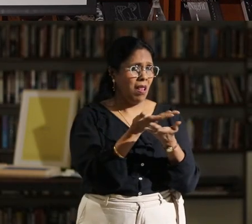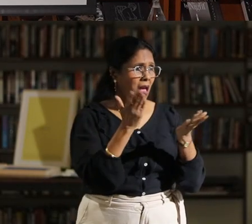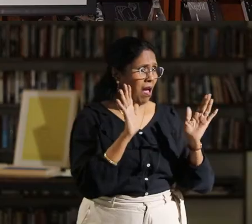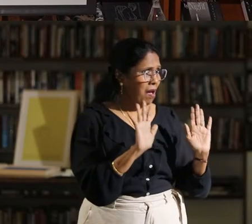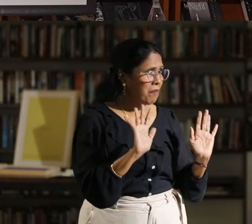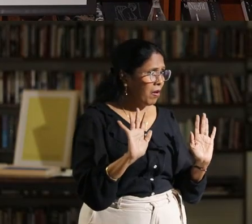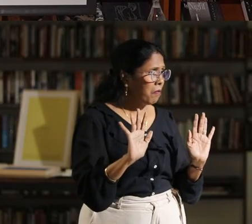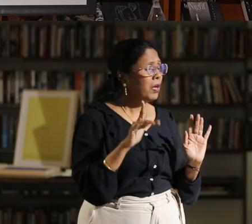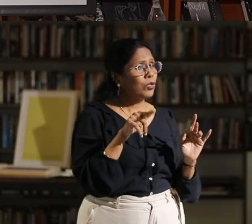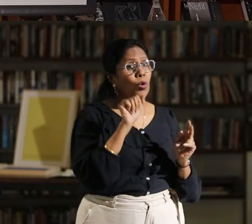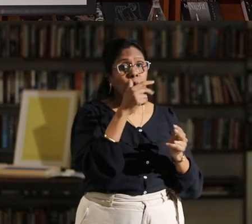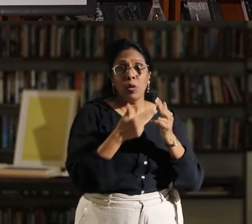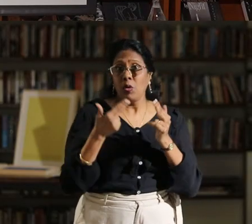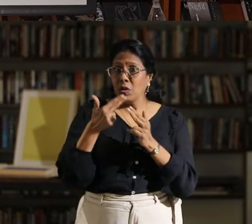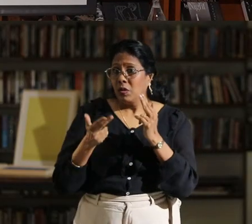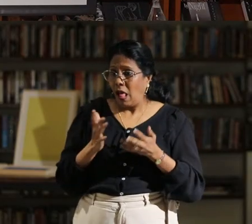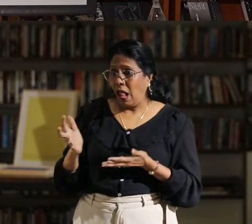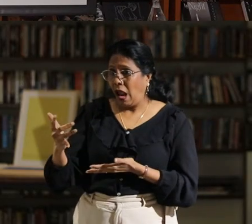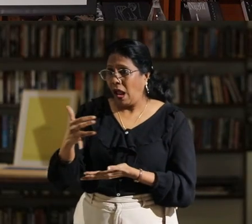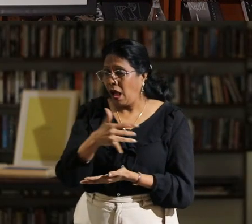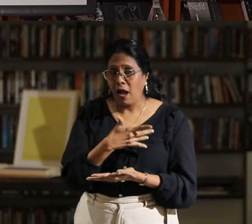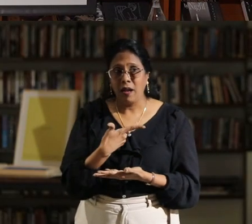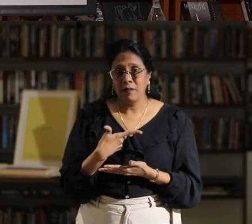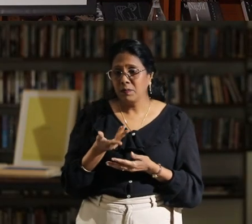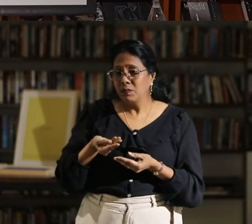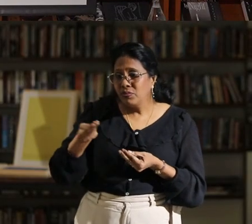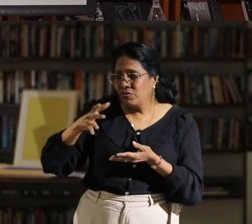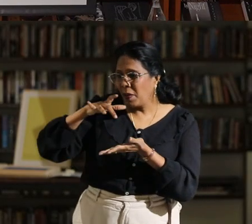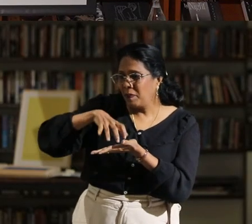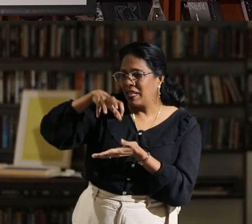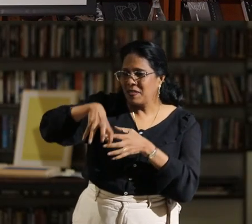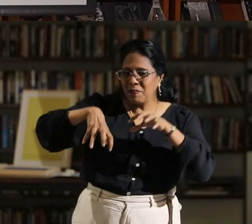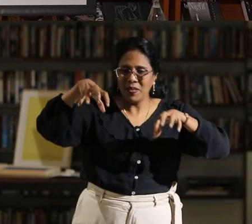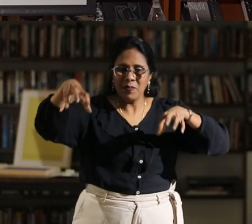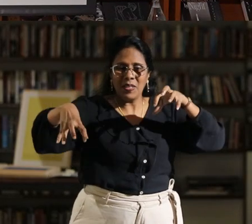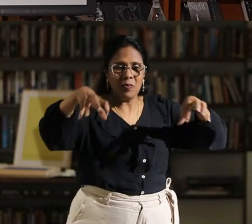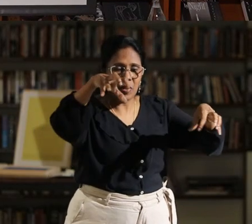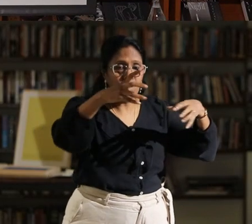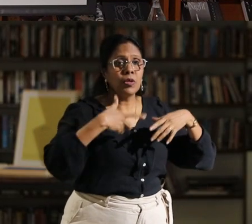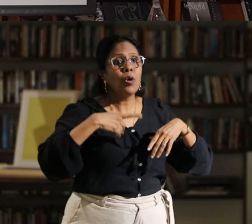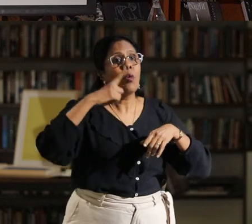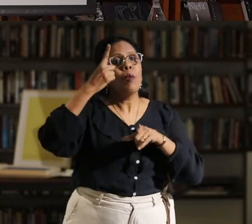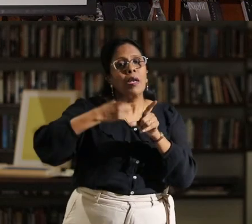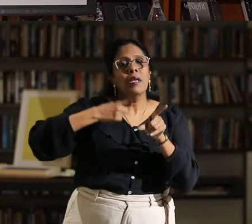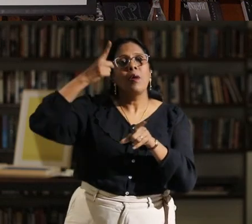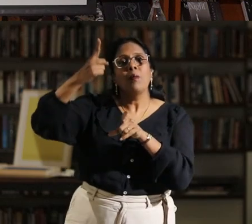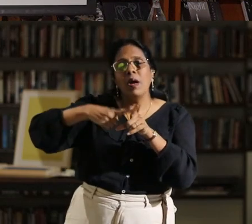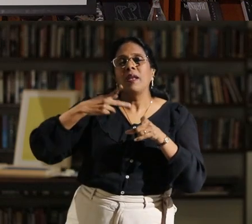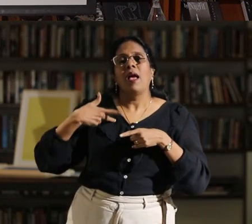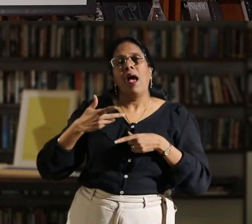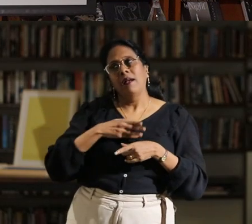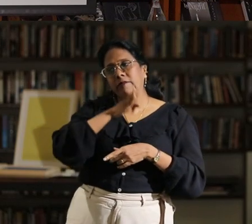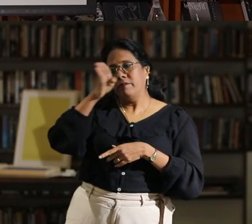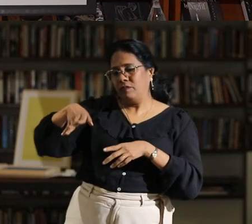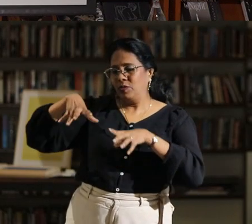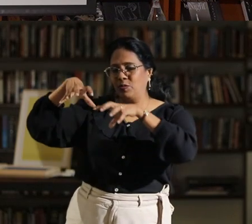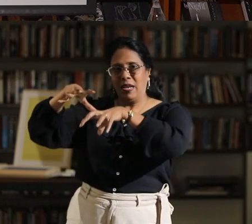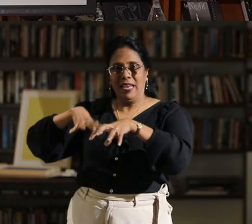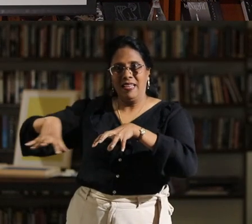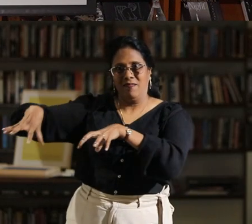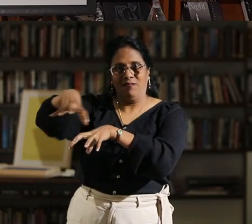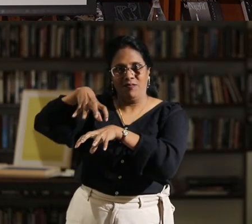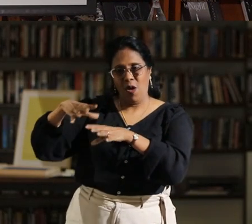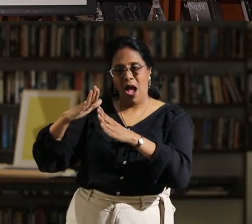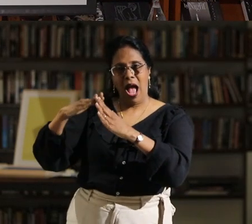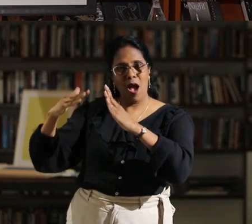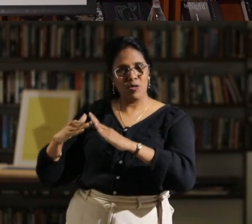stories, collections, neighborhood by neighborhood. And every year we did one neighborhood project somewhere, which was